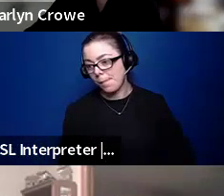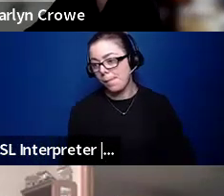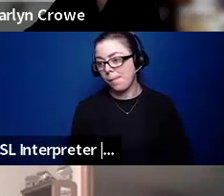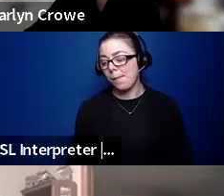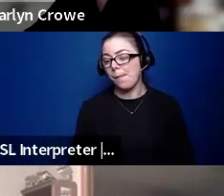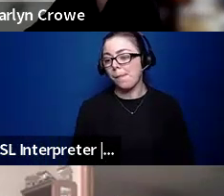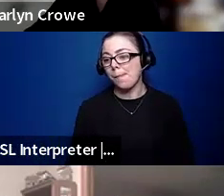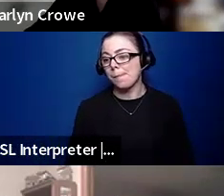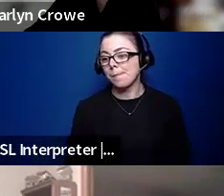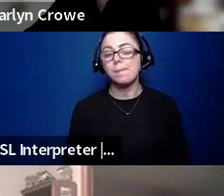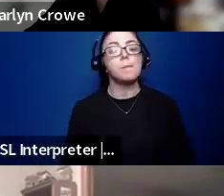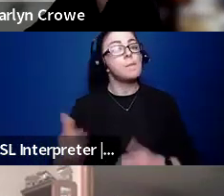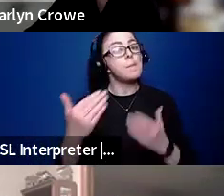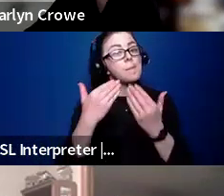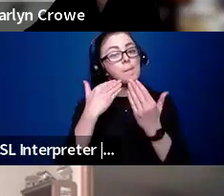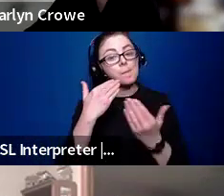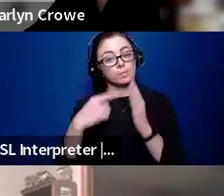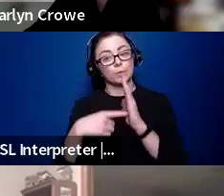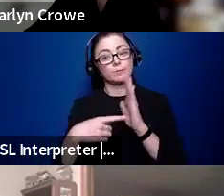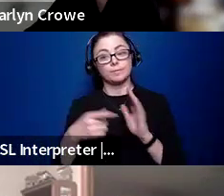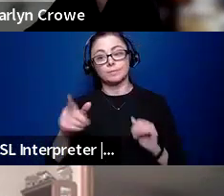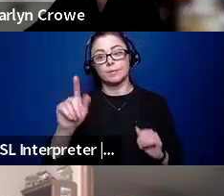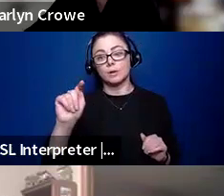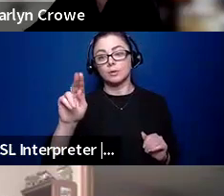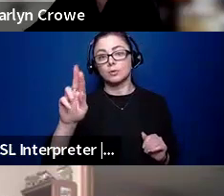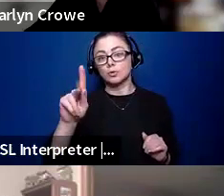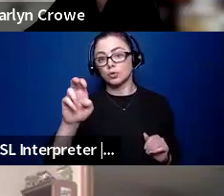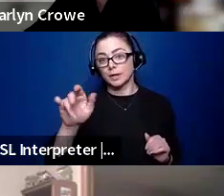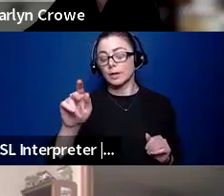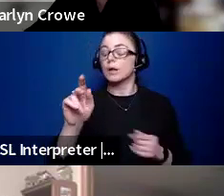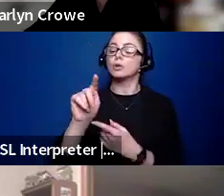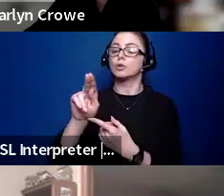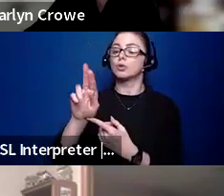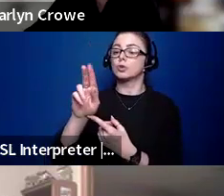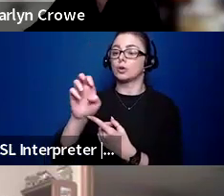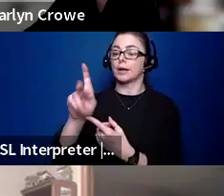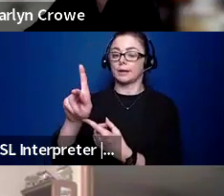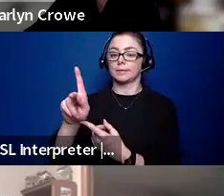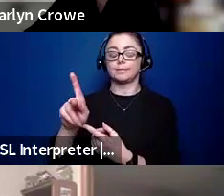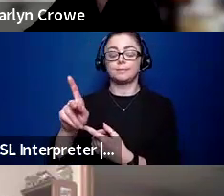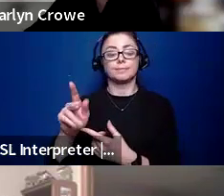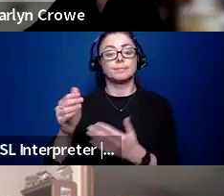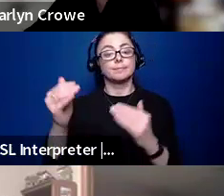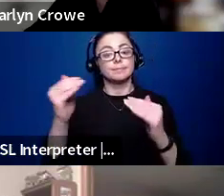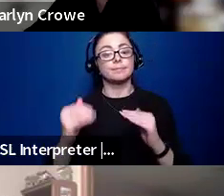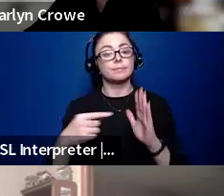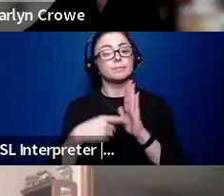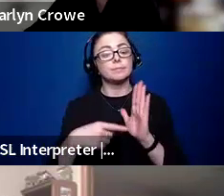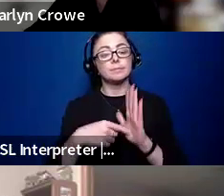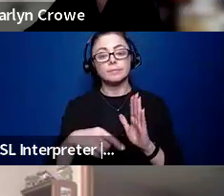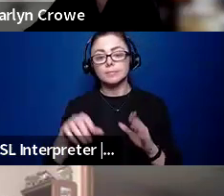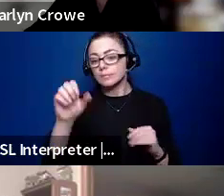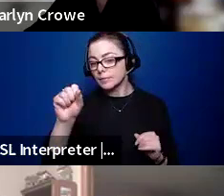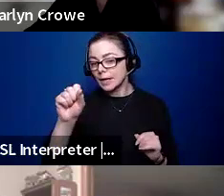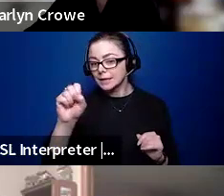Thank you, Representative Turek. Up next, we have Representative Segrist from Council Bluffs.